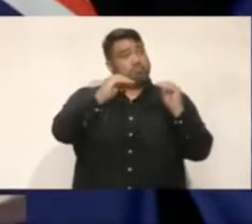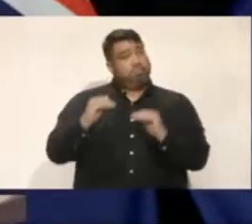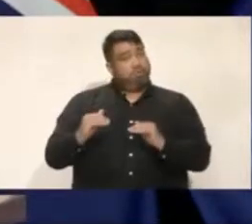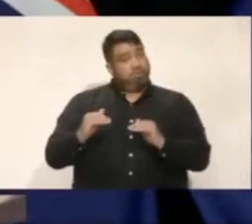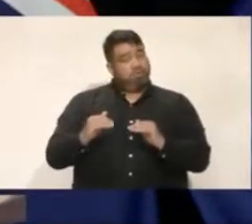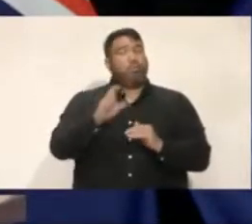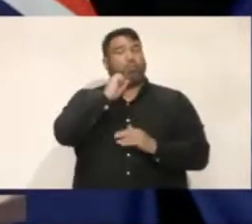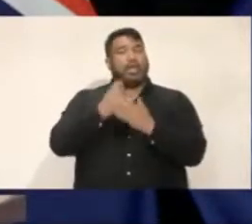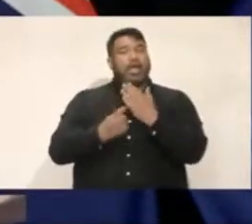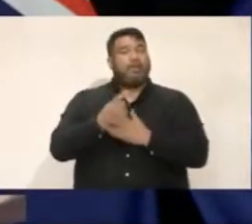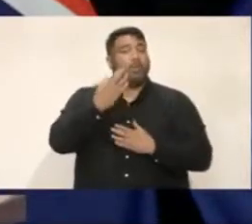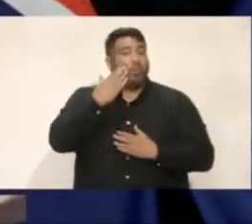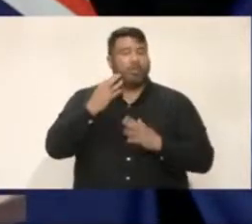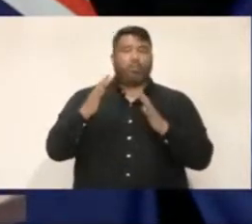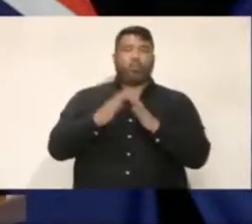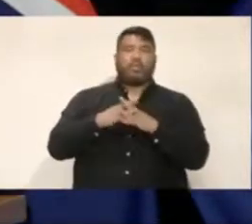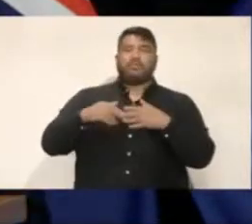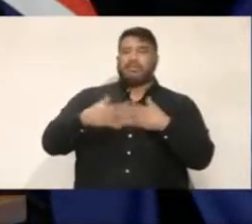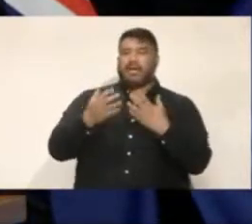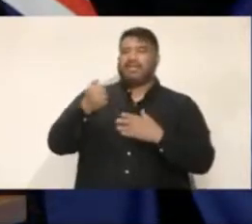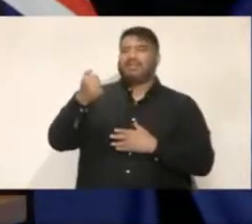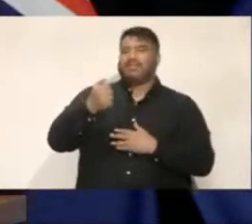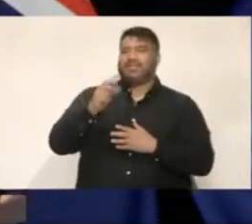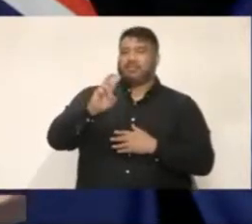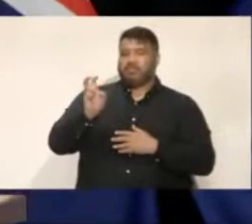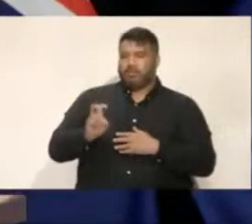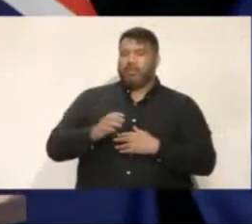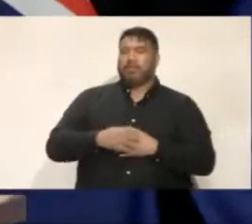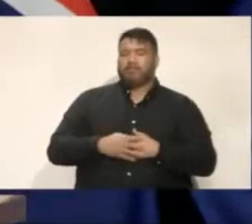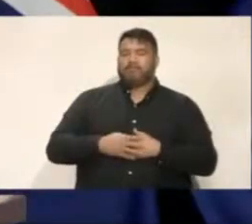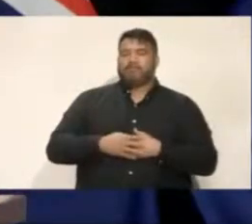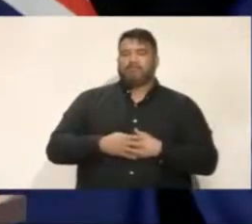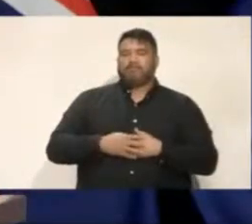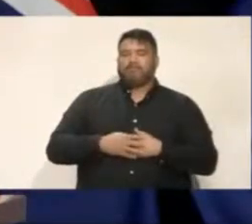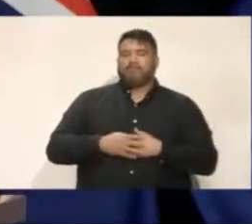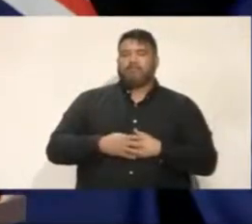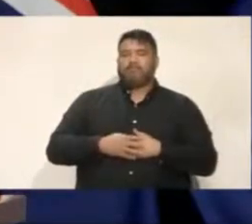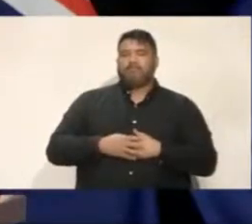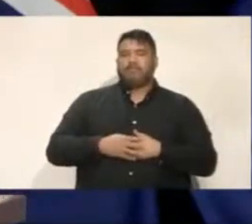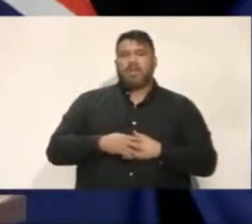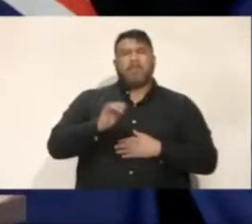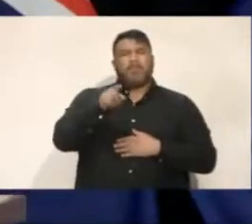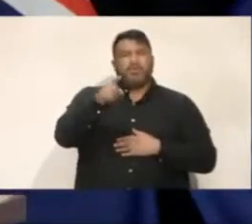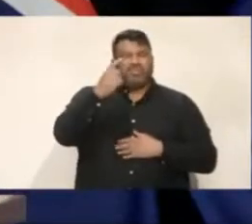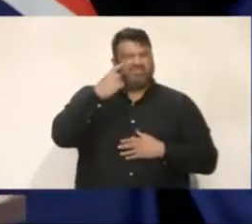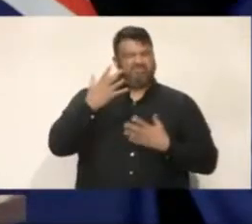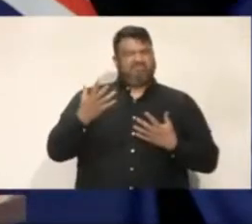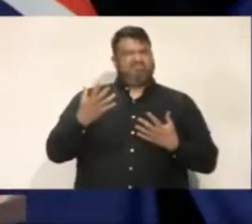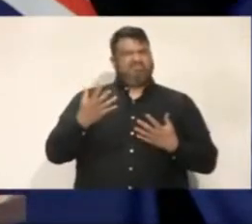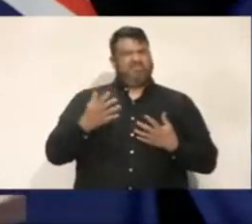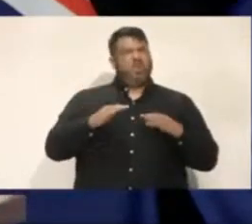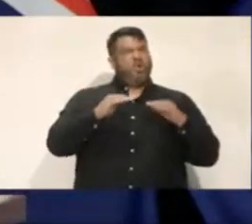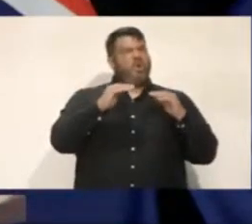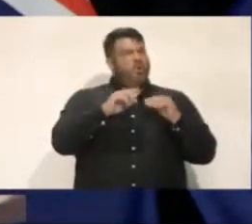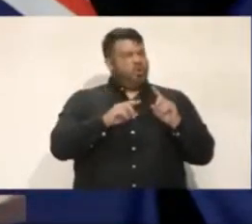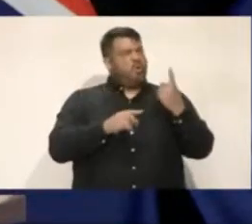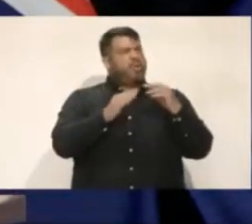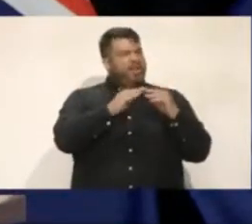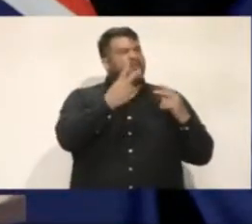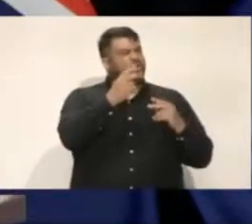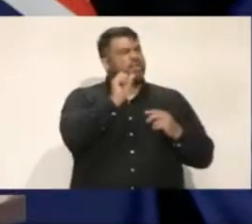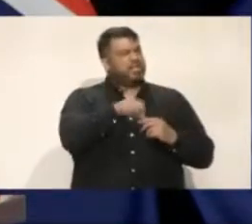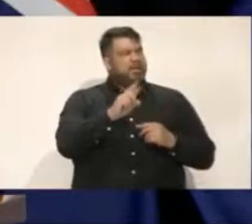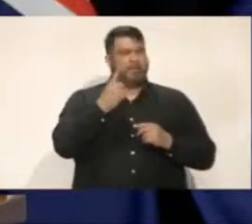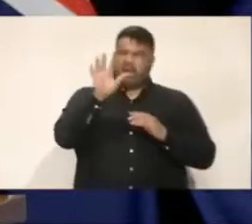September. Some may ask why it is that the rest of the country will continue at level 2, as Cabinet has